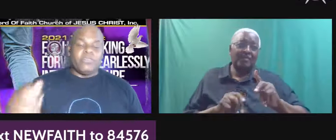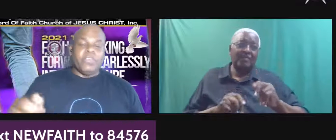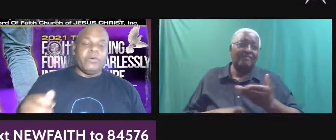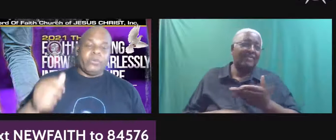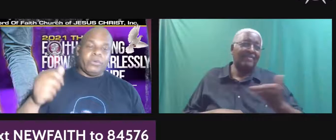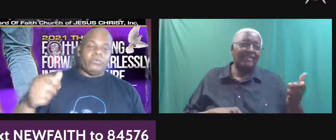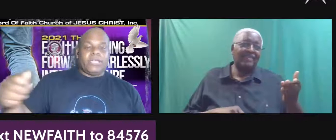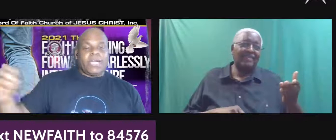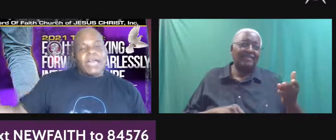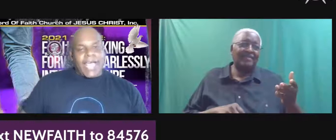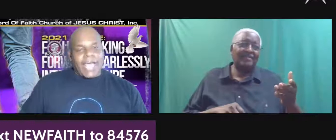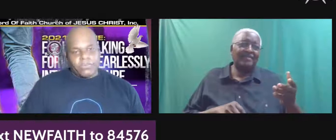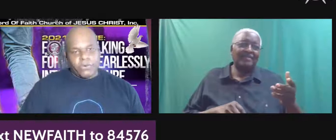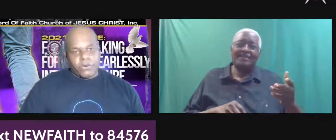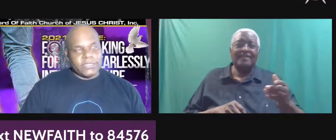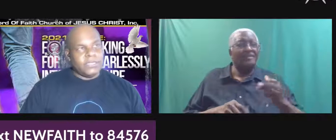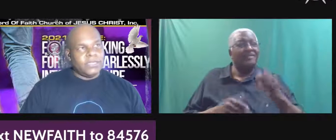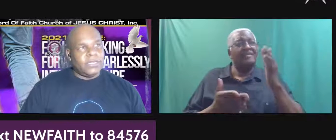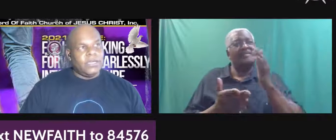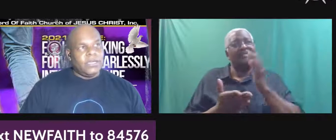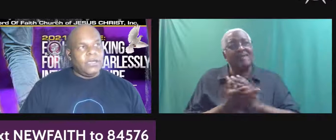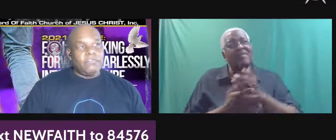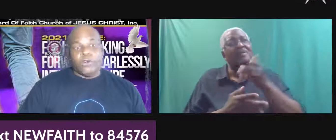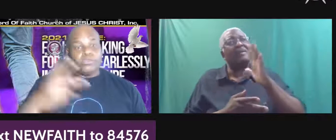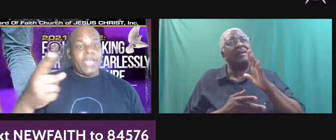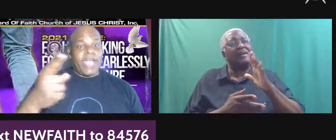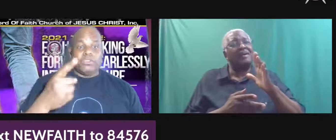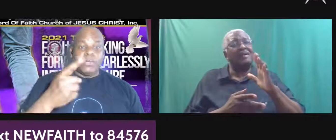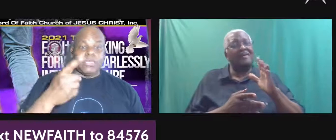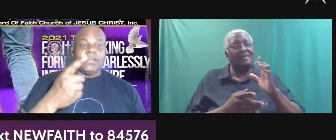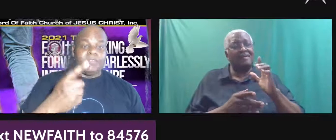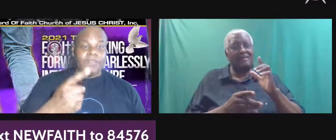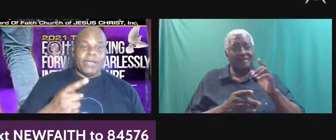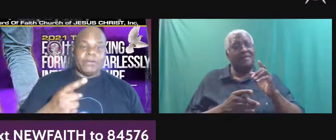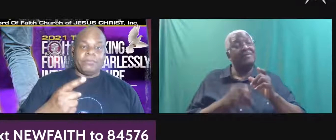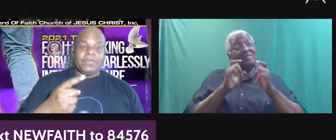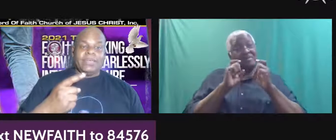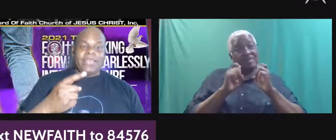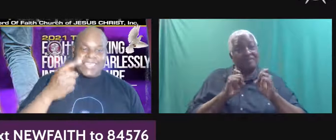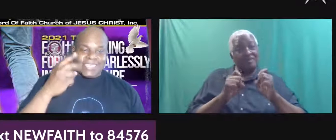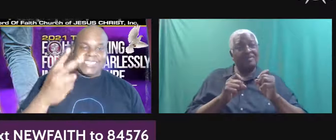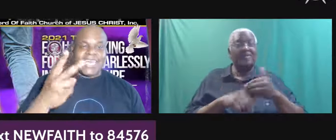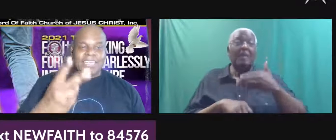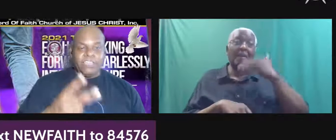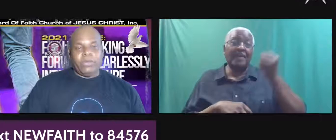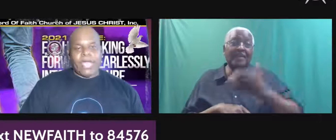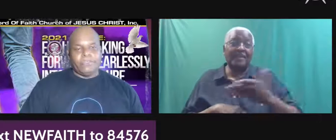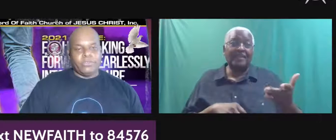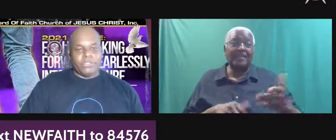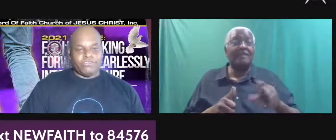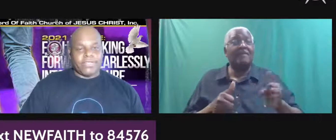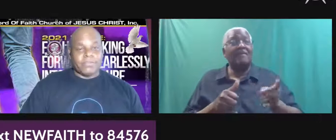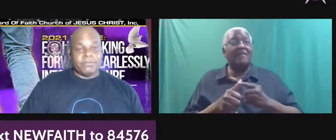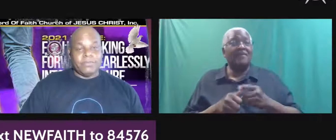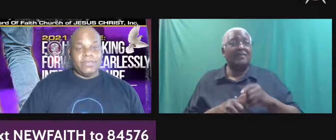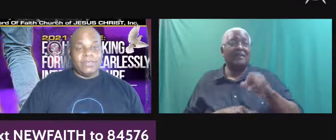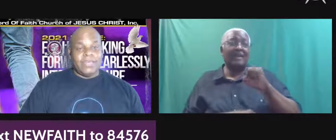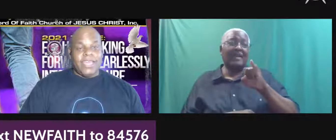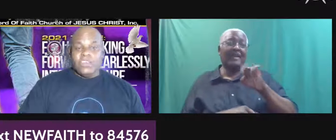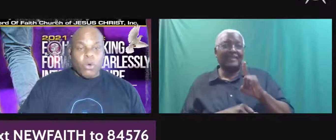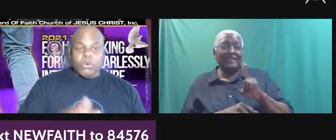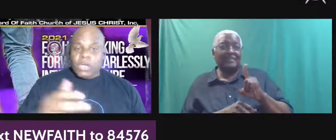are interfering with what God has for us. First, we have to identify them. And secondly, we have to address